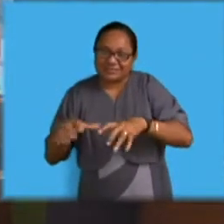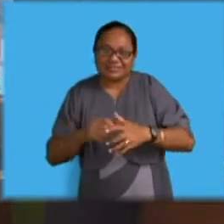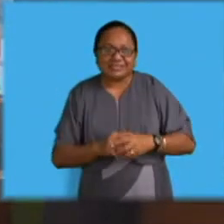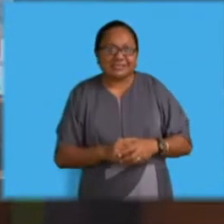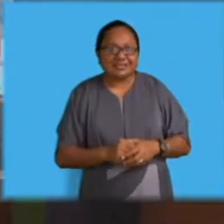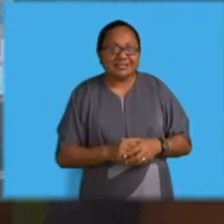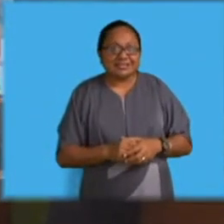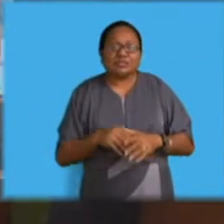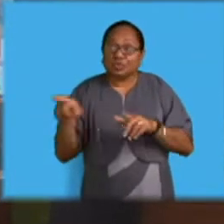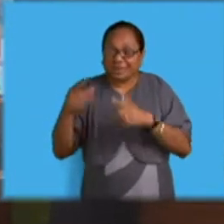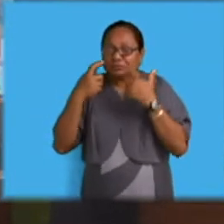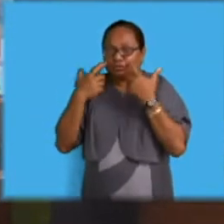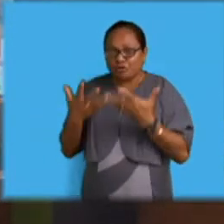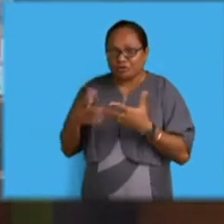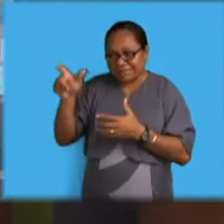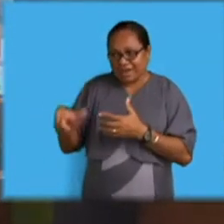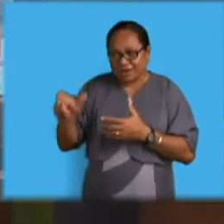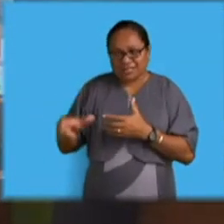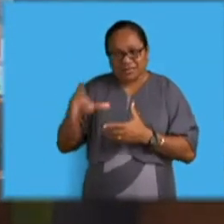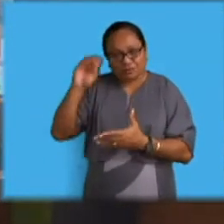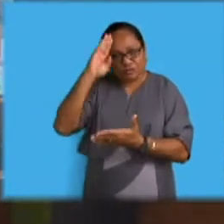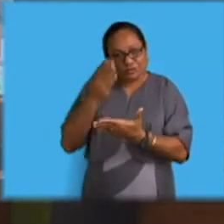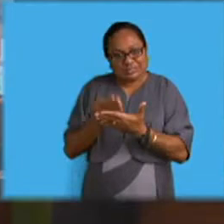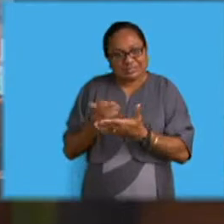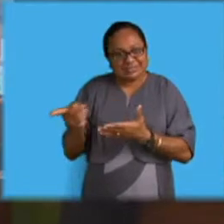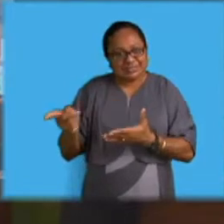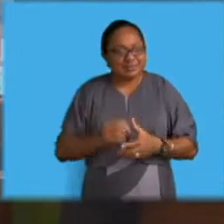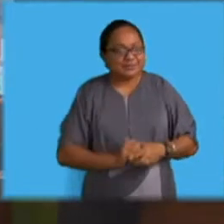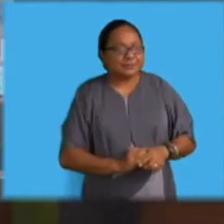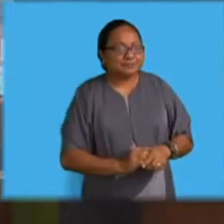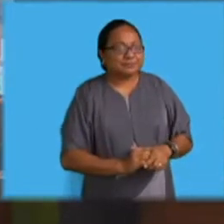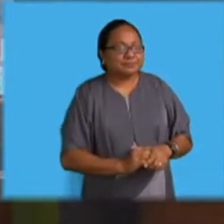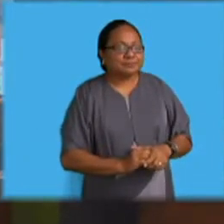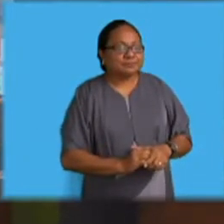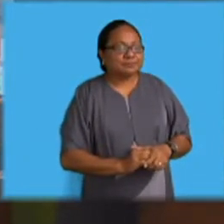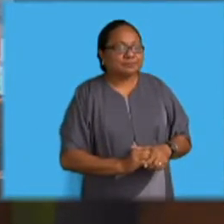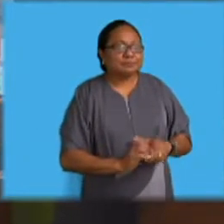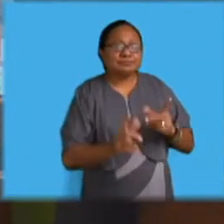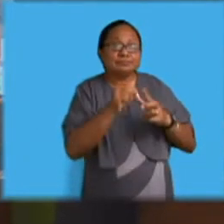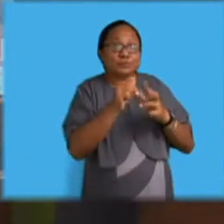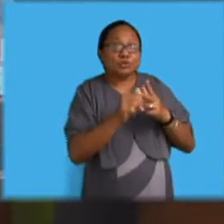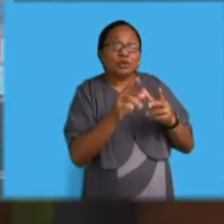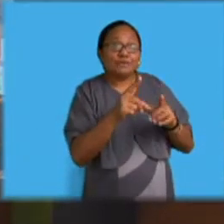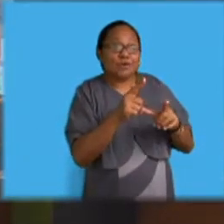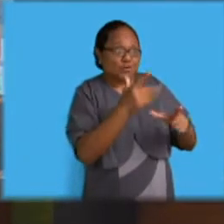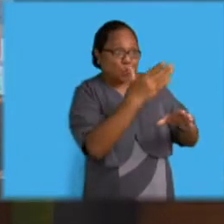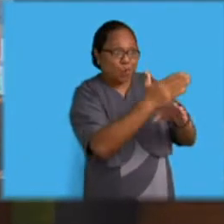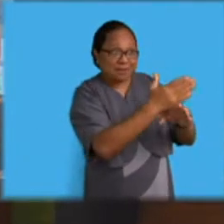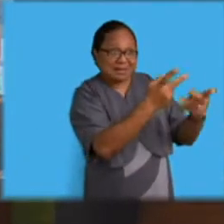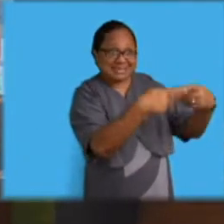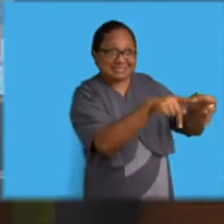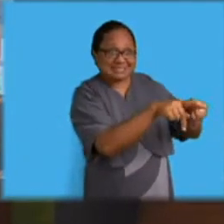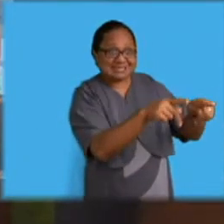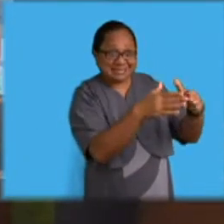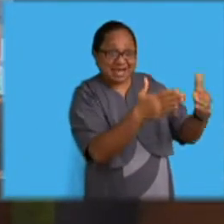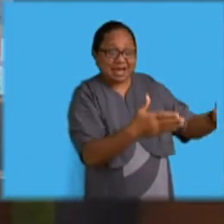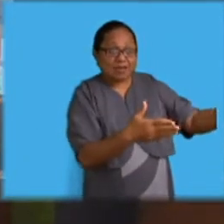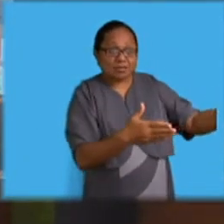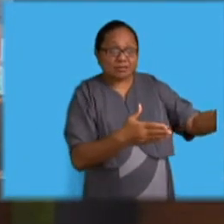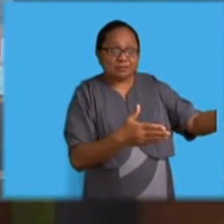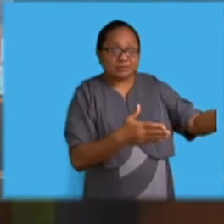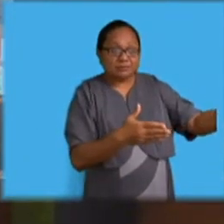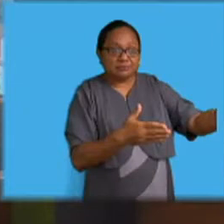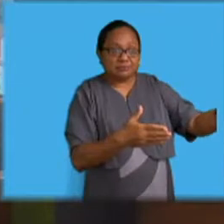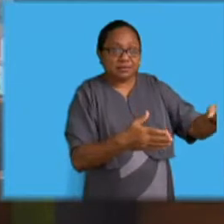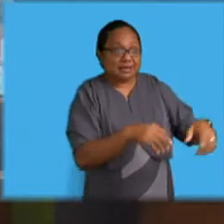student themselves. Honourable Deputy Speaker, also the labour market now are going through